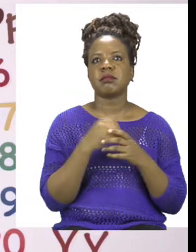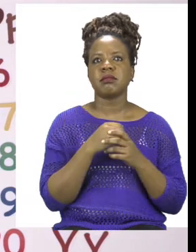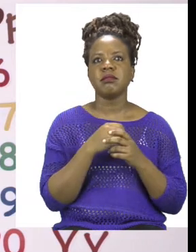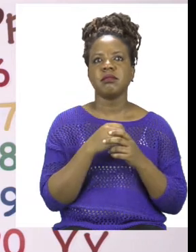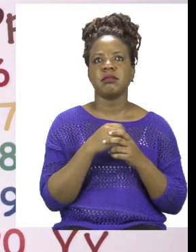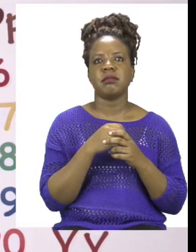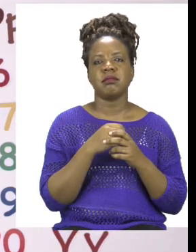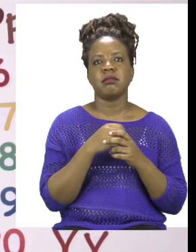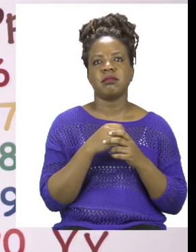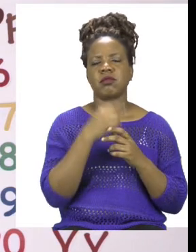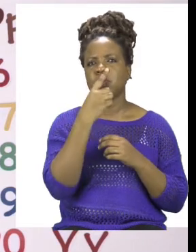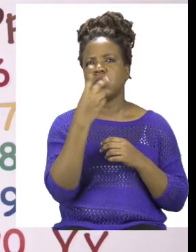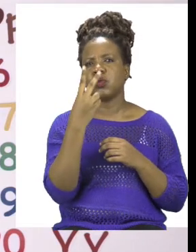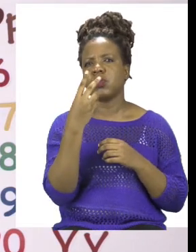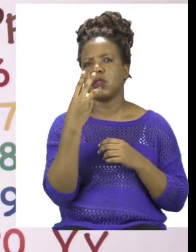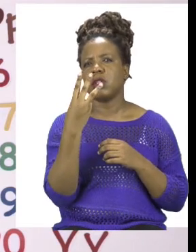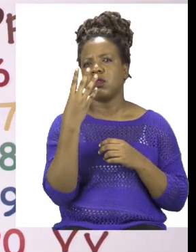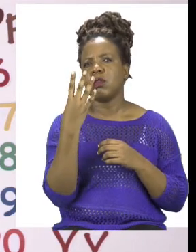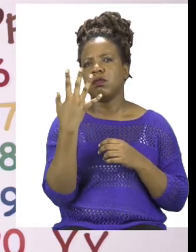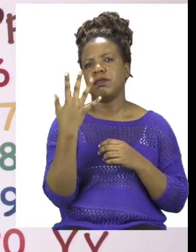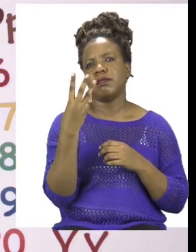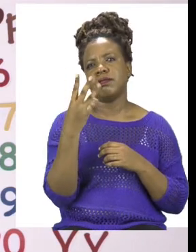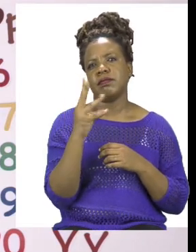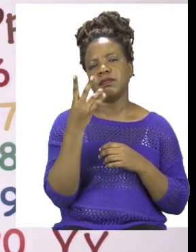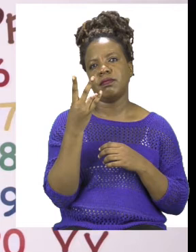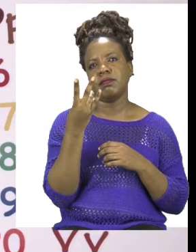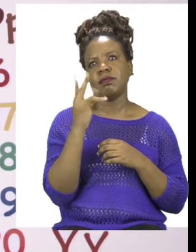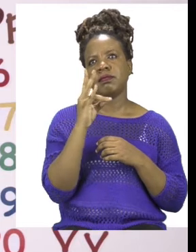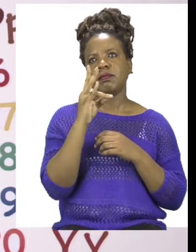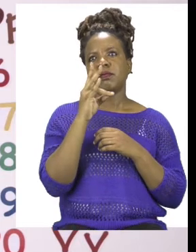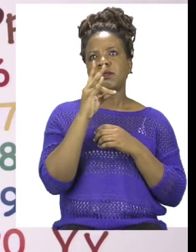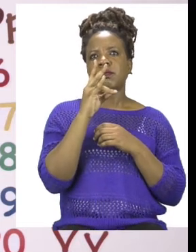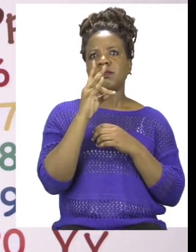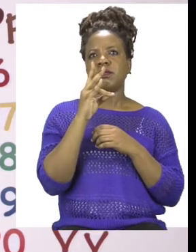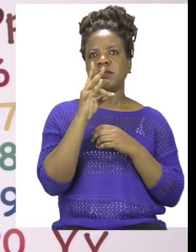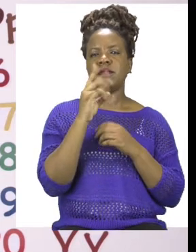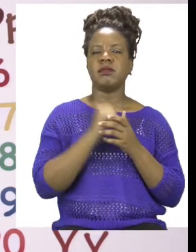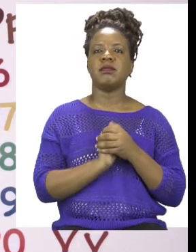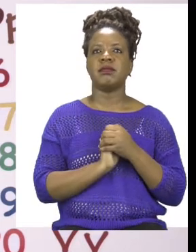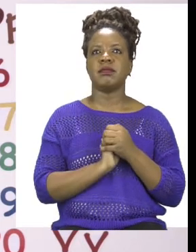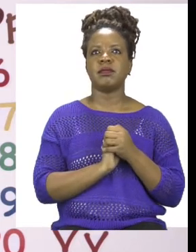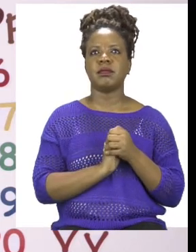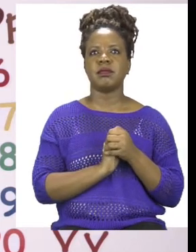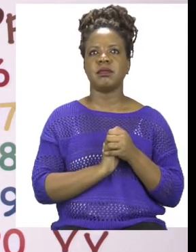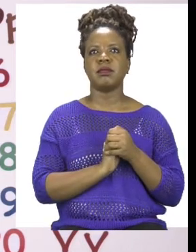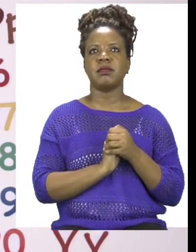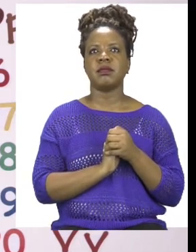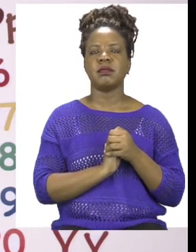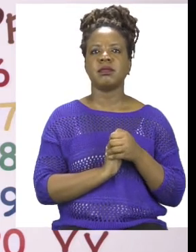counters. 1, 2, 3, 4, 5, 6, 7. And then we